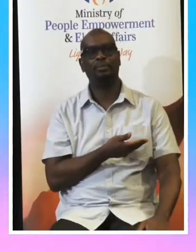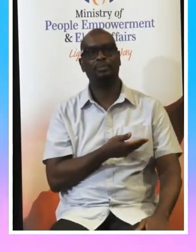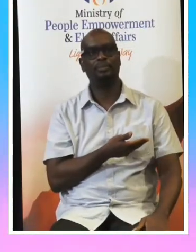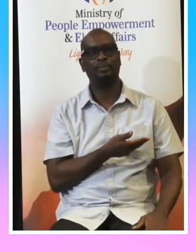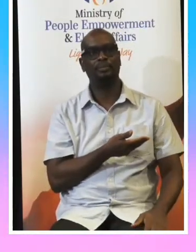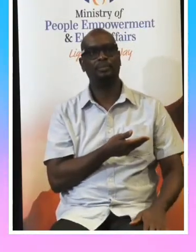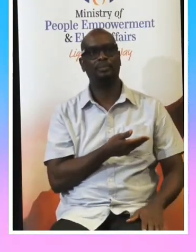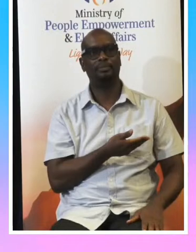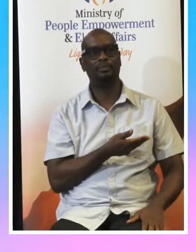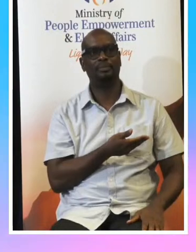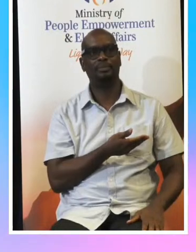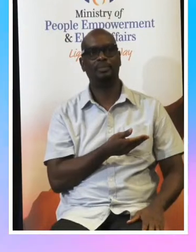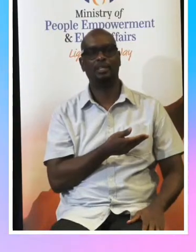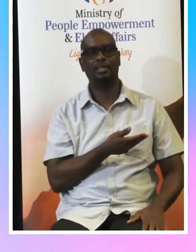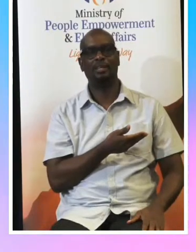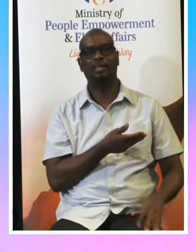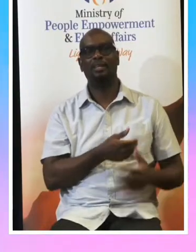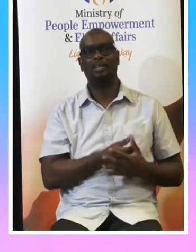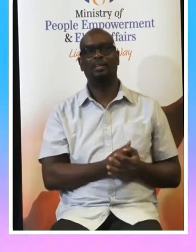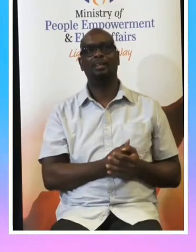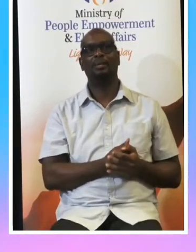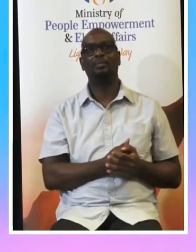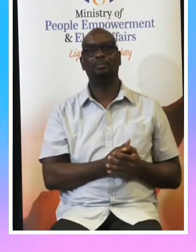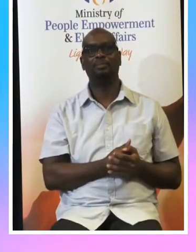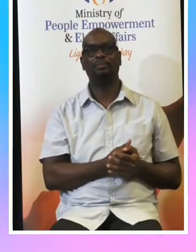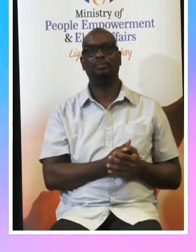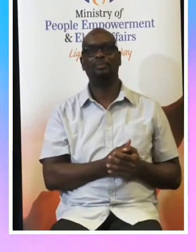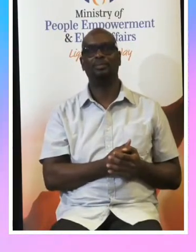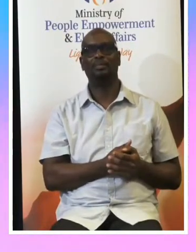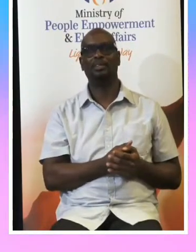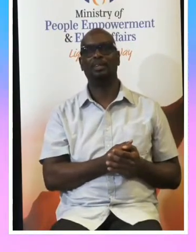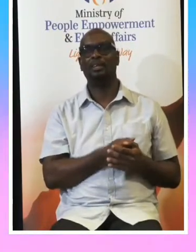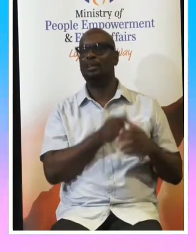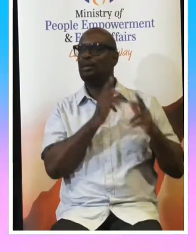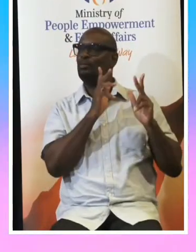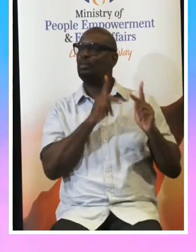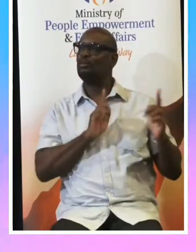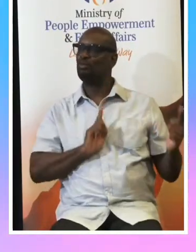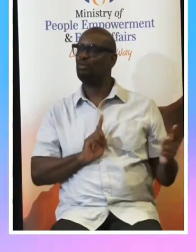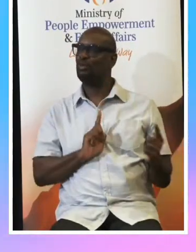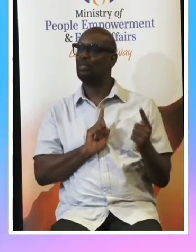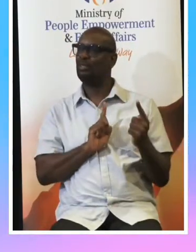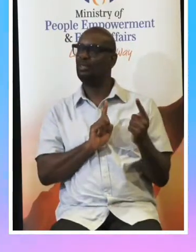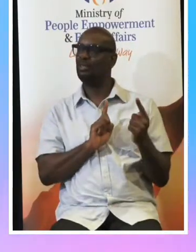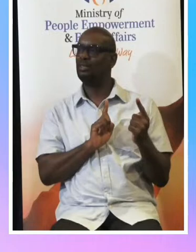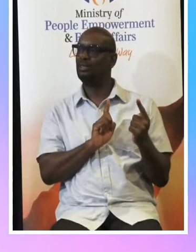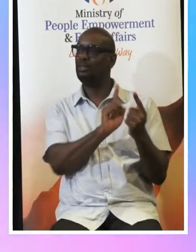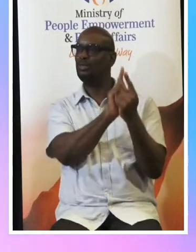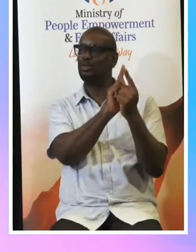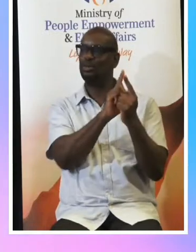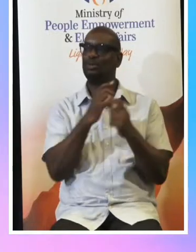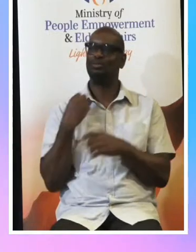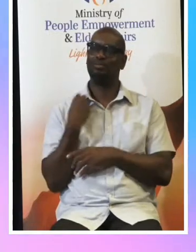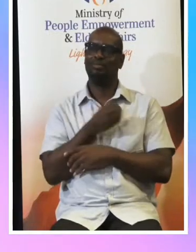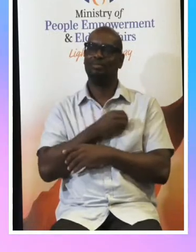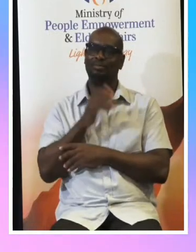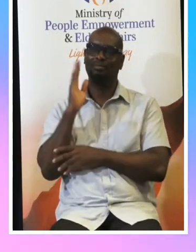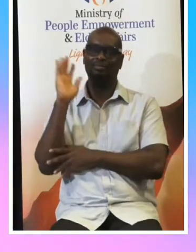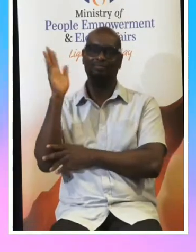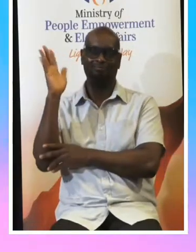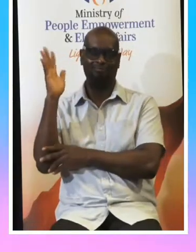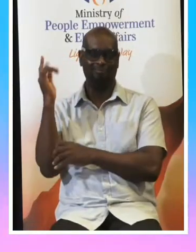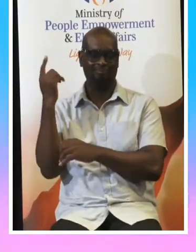the presenter who would give an introduction for and on behalf of